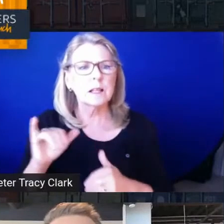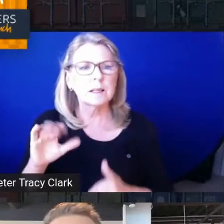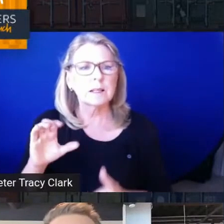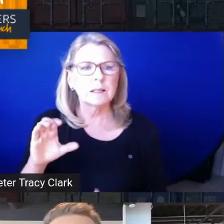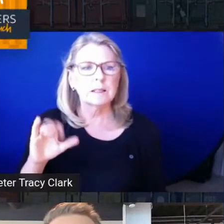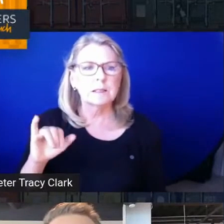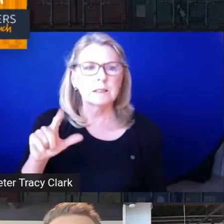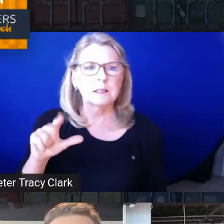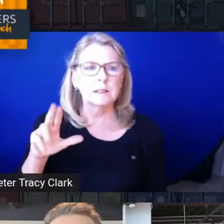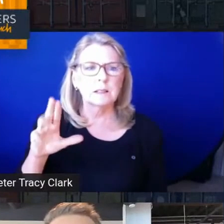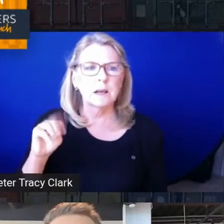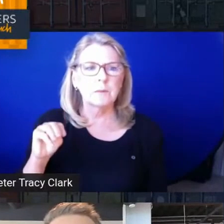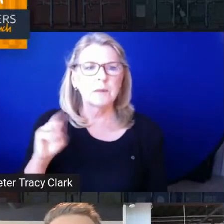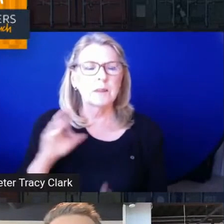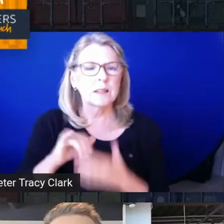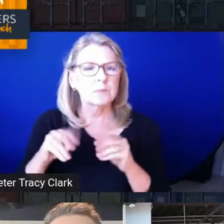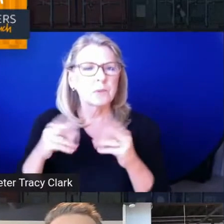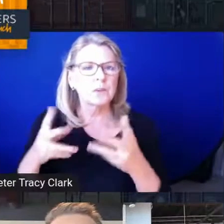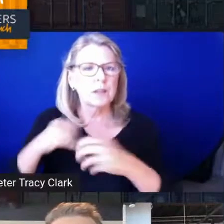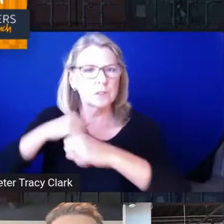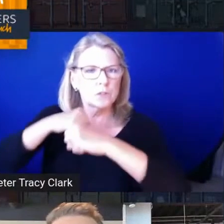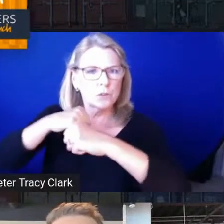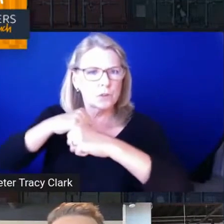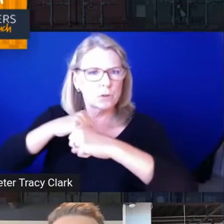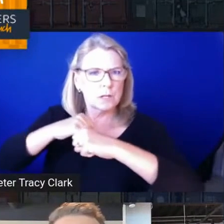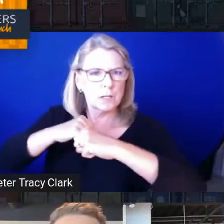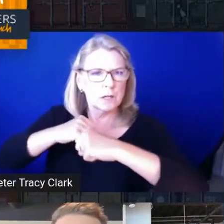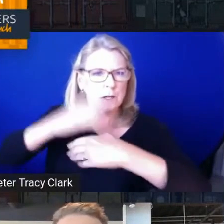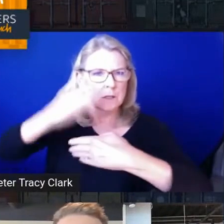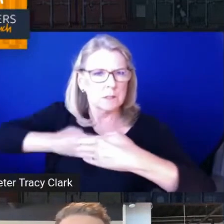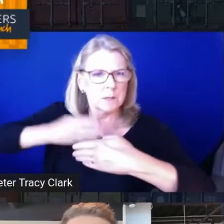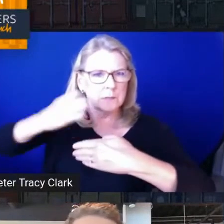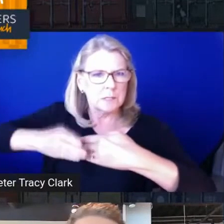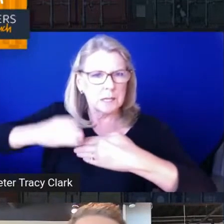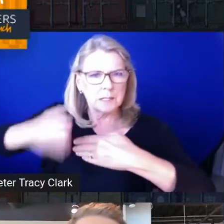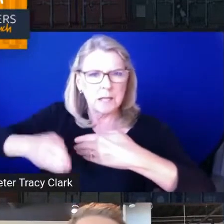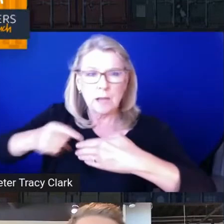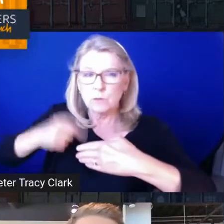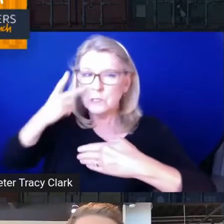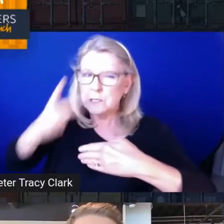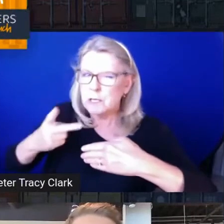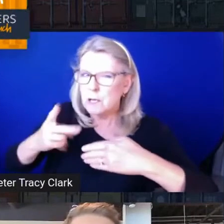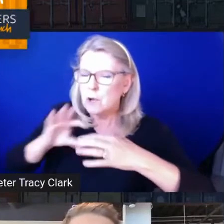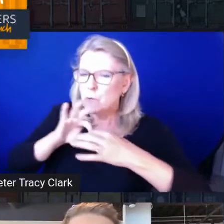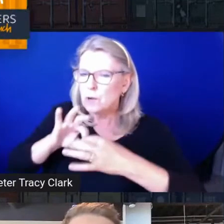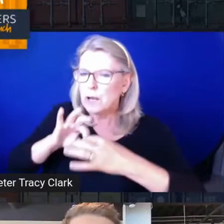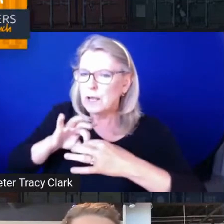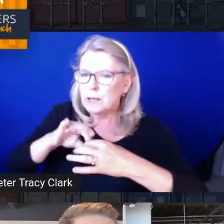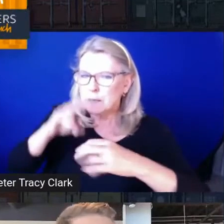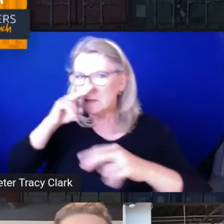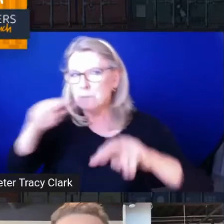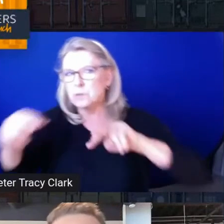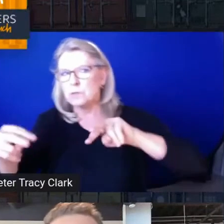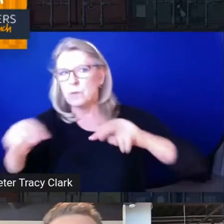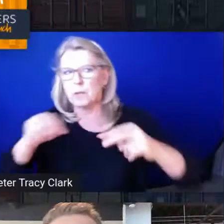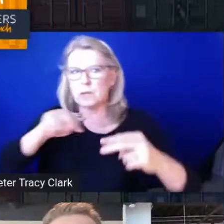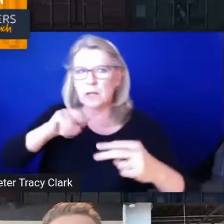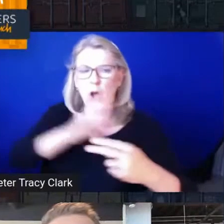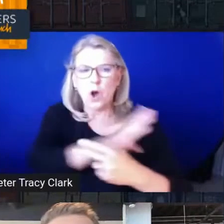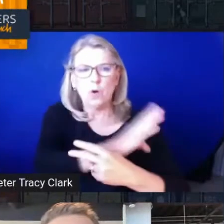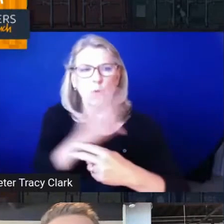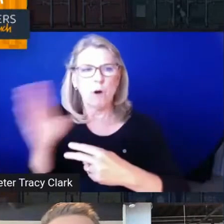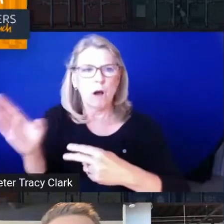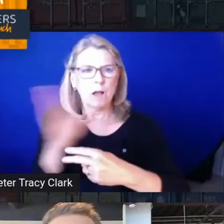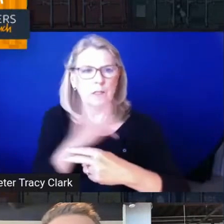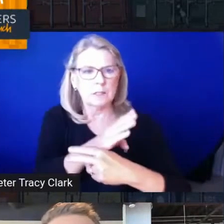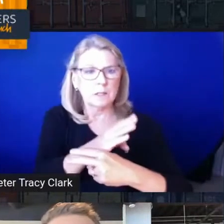security substrates and related, you know, kind of observability across all these types of things. Because the one thing that we know is very bespoke and, you know,